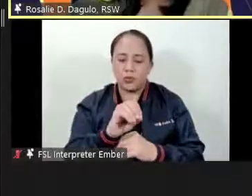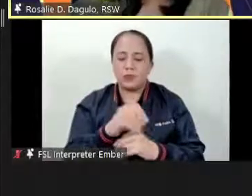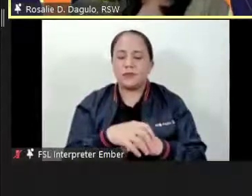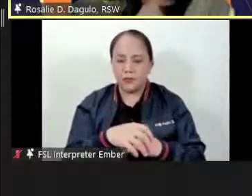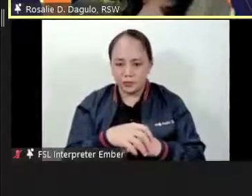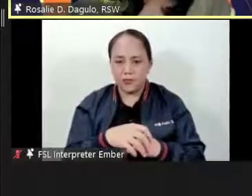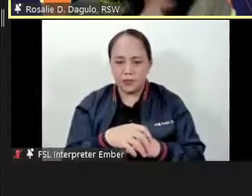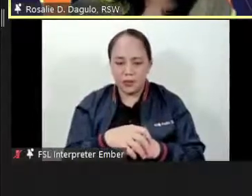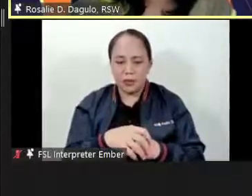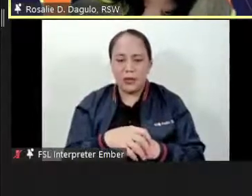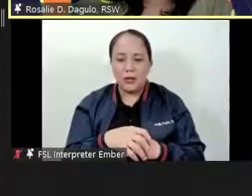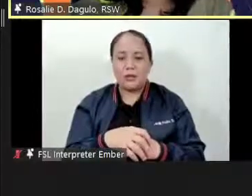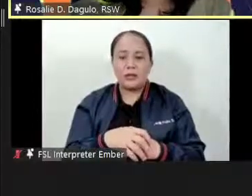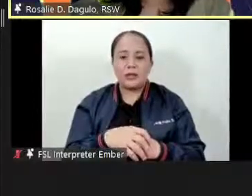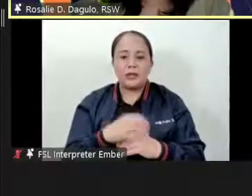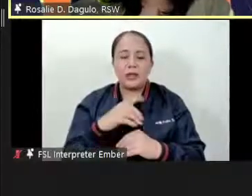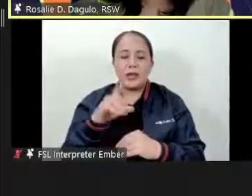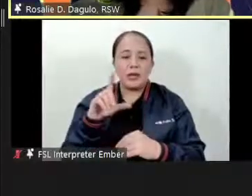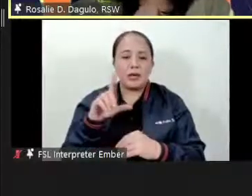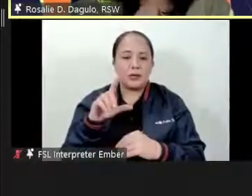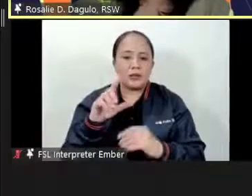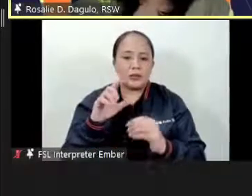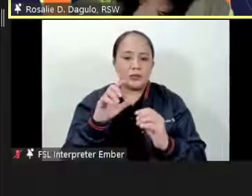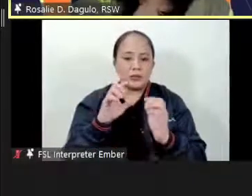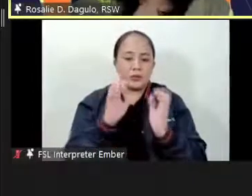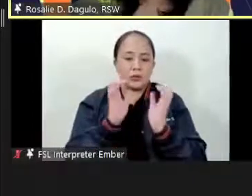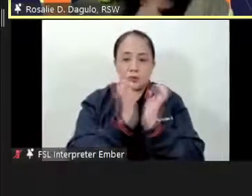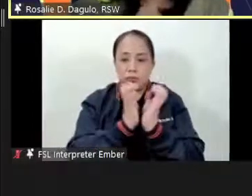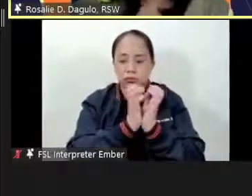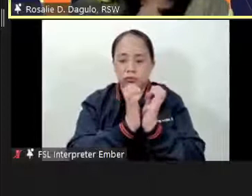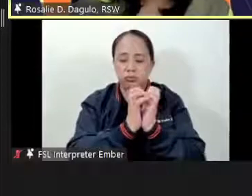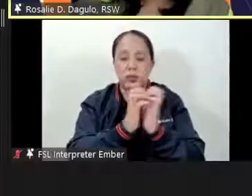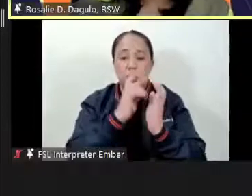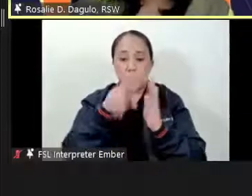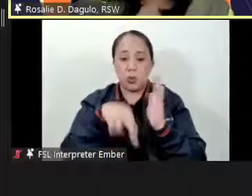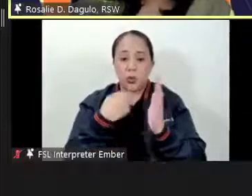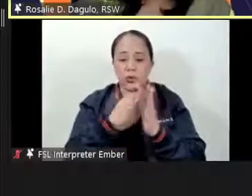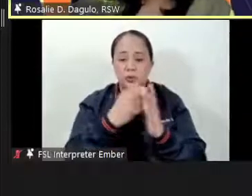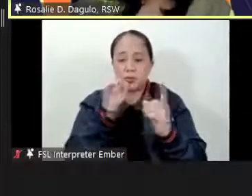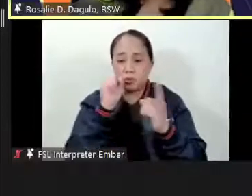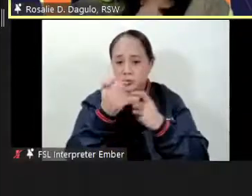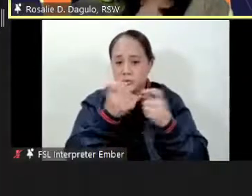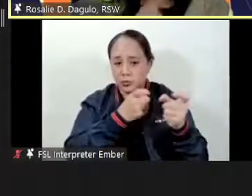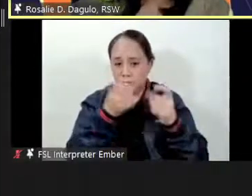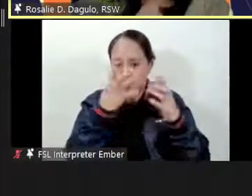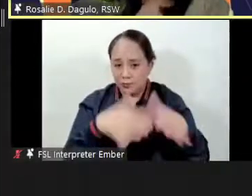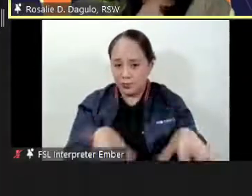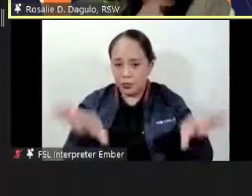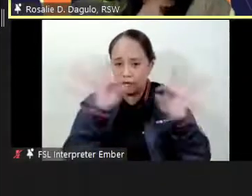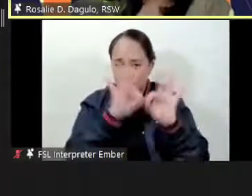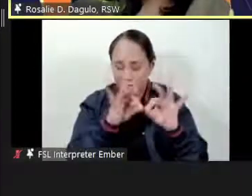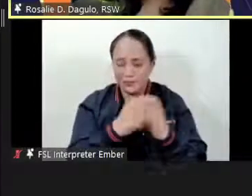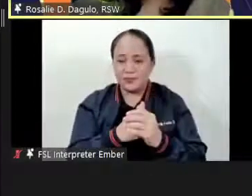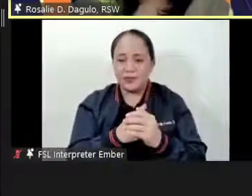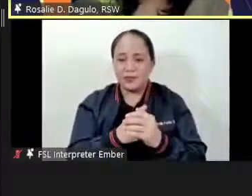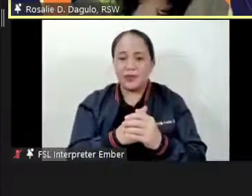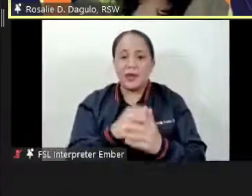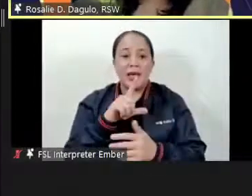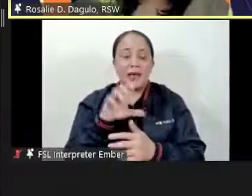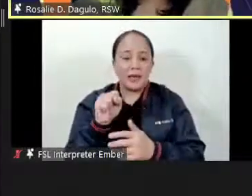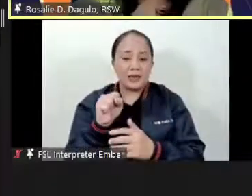organizations. The LSWDO's role in case management is very crucial here. The